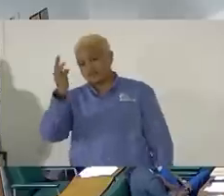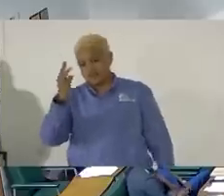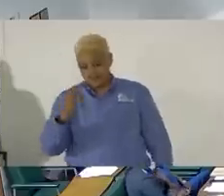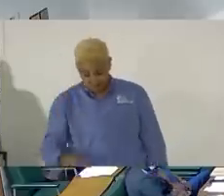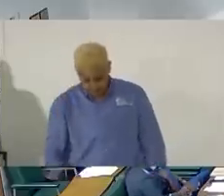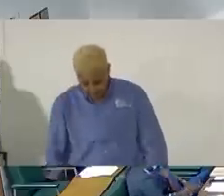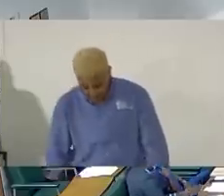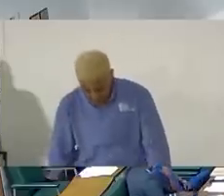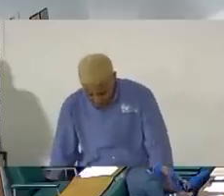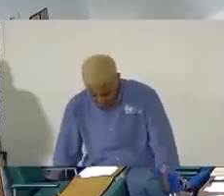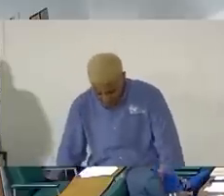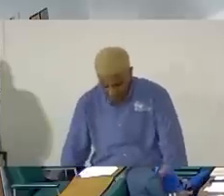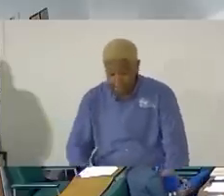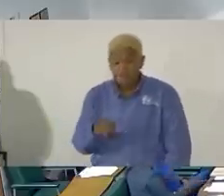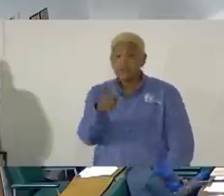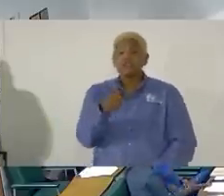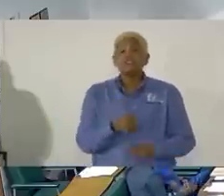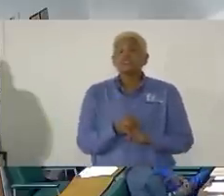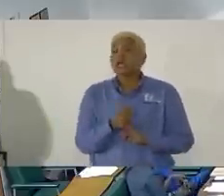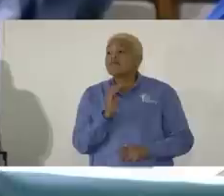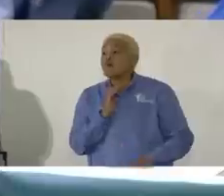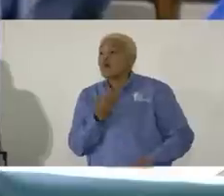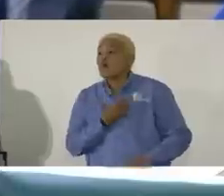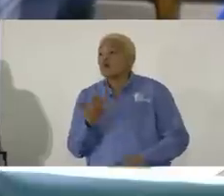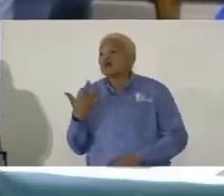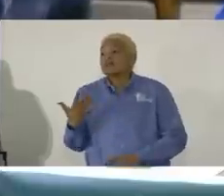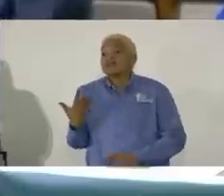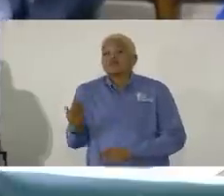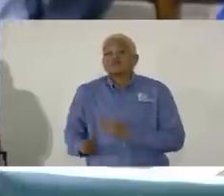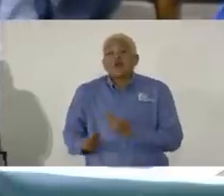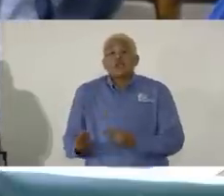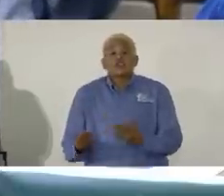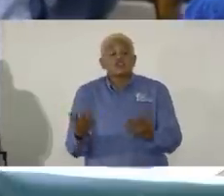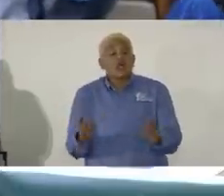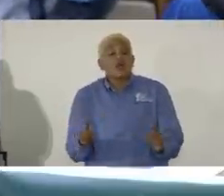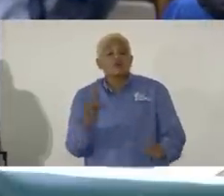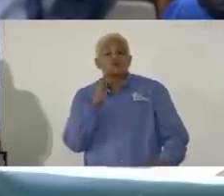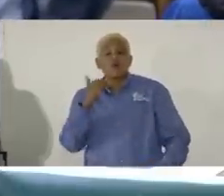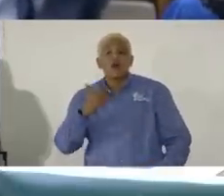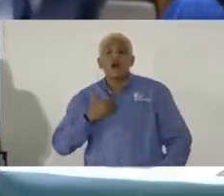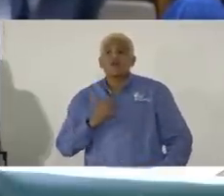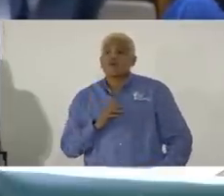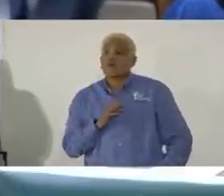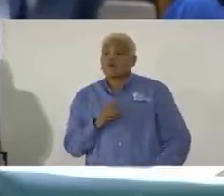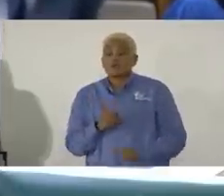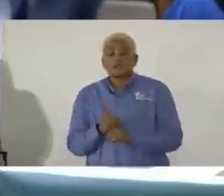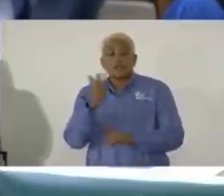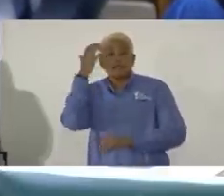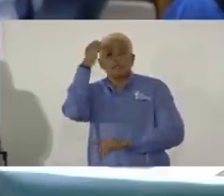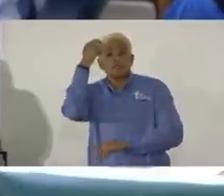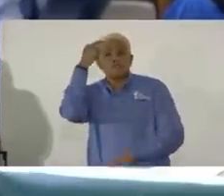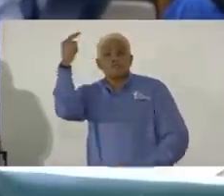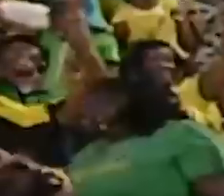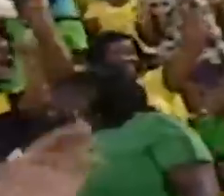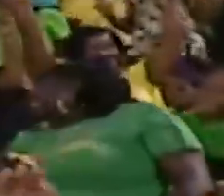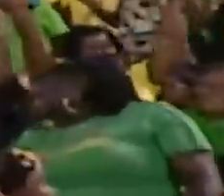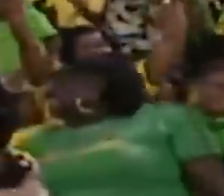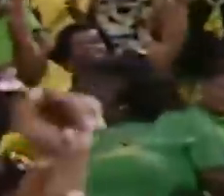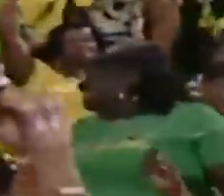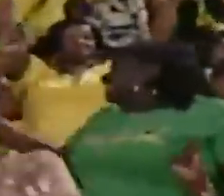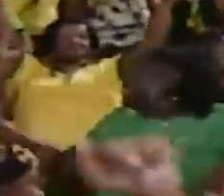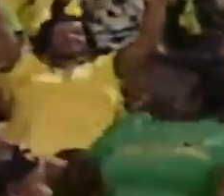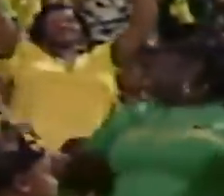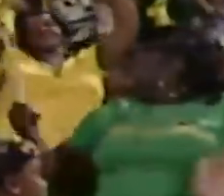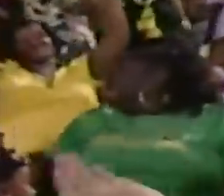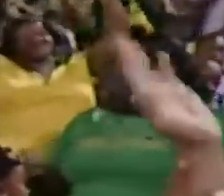details. Minister of Gender, Culture, Youth and Sports, Olivia Grange, outlined the significance of the more than